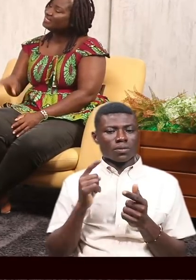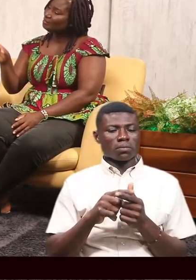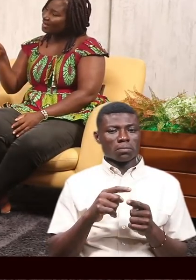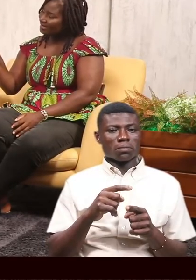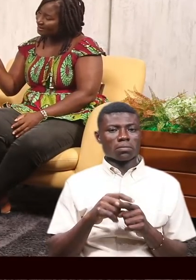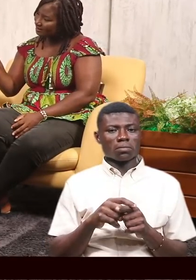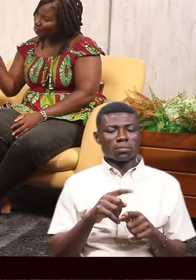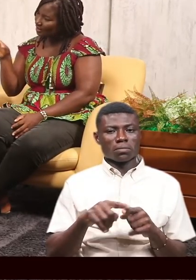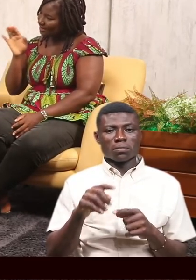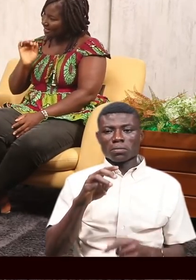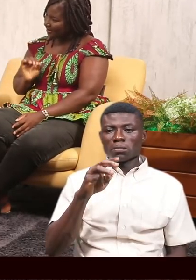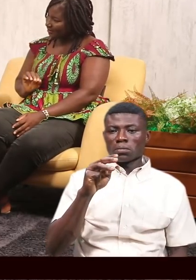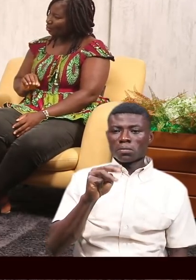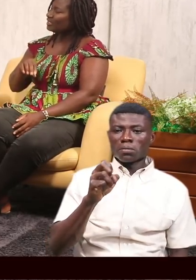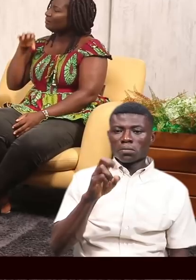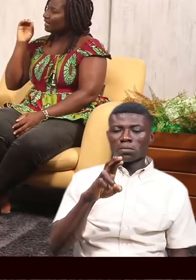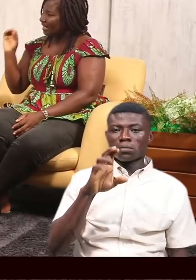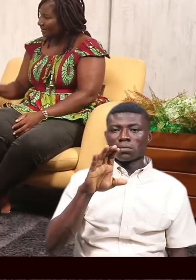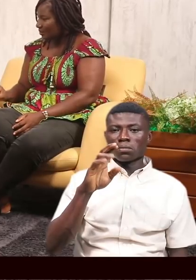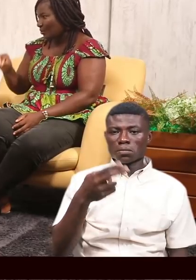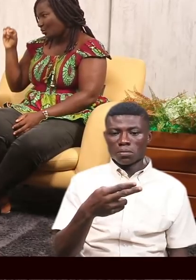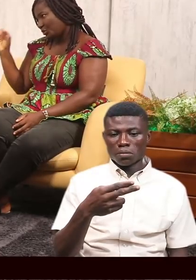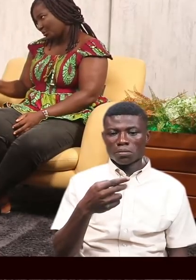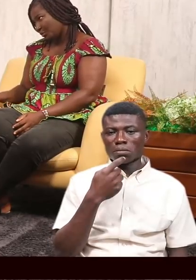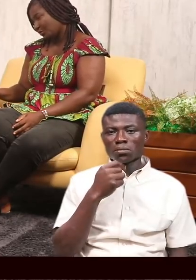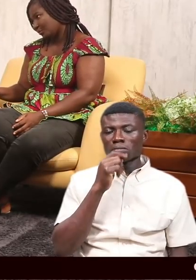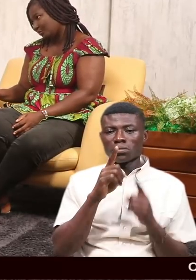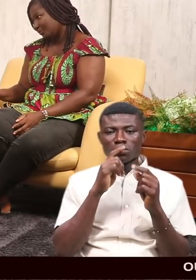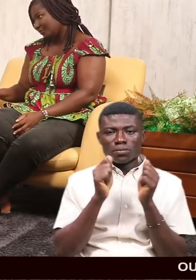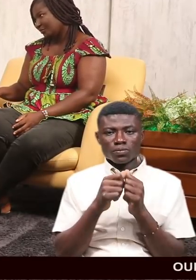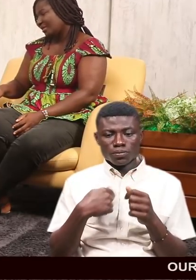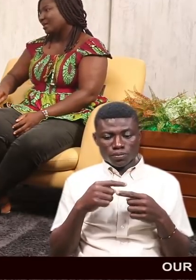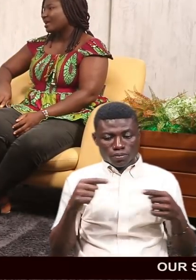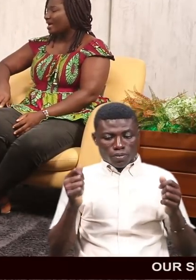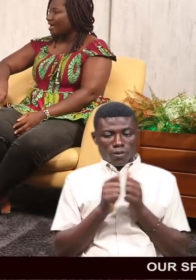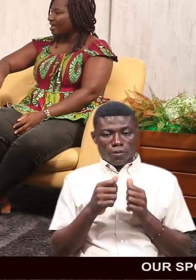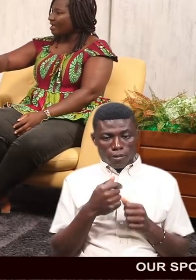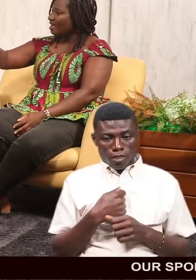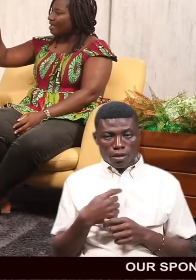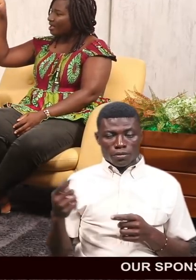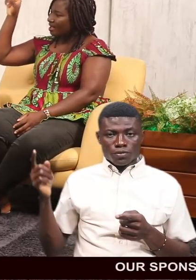away. It is March 2018. Or some in Kasa won't be mono.